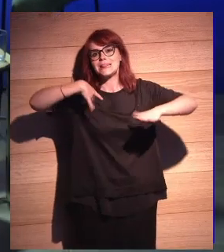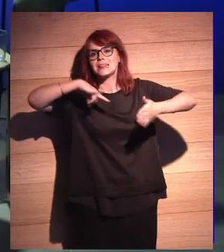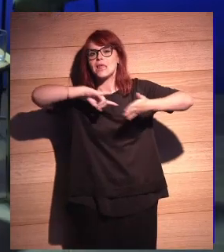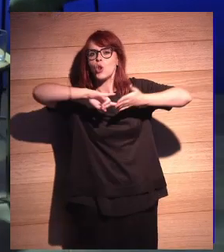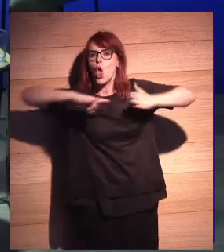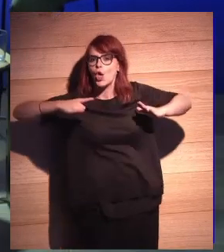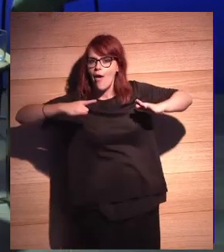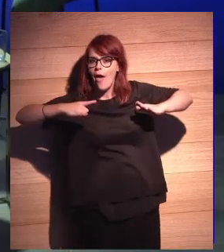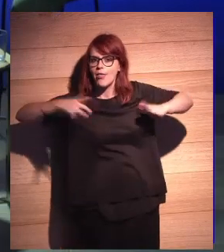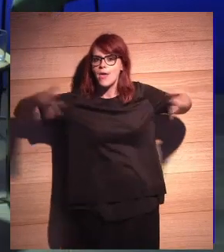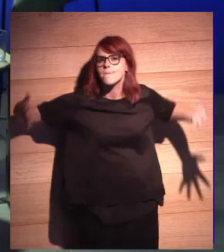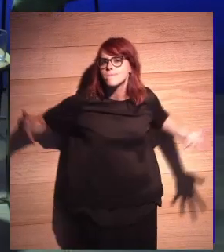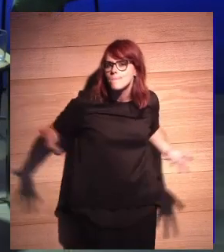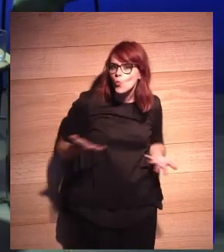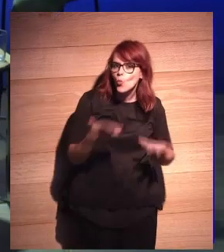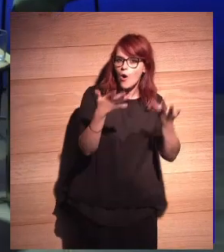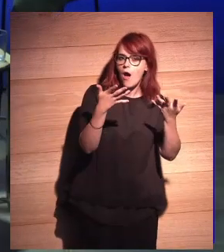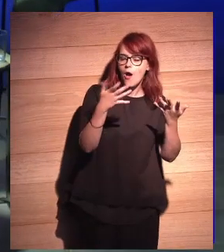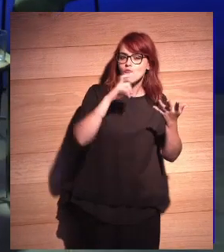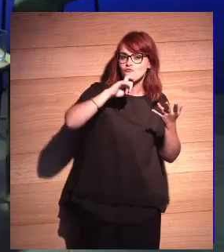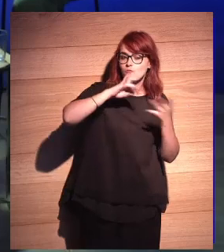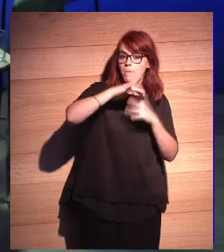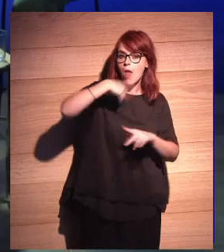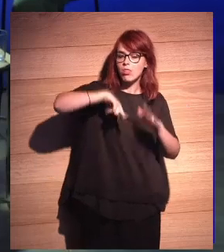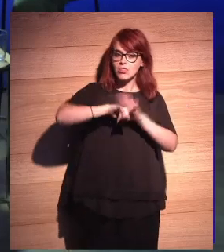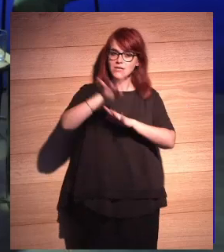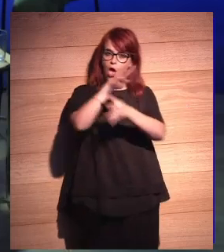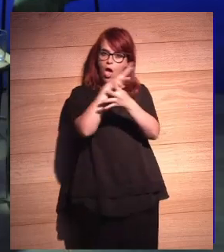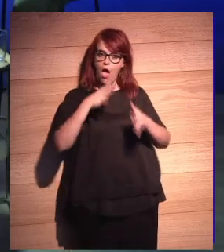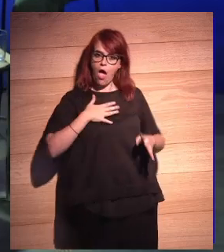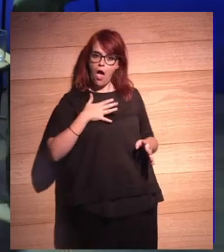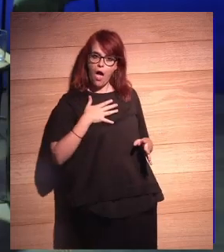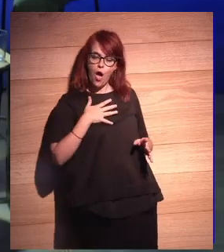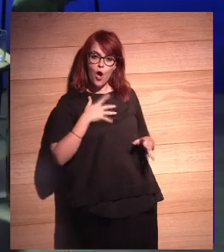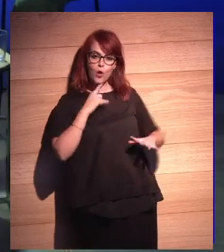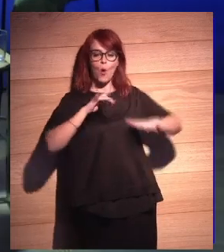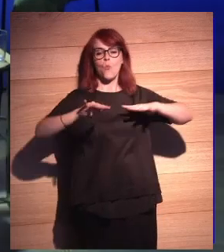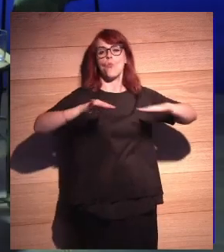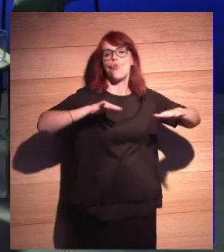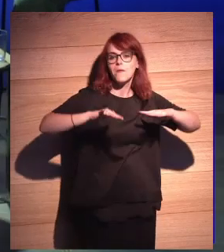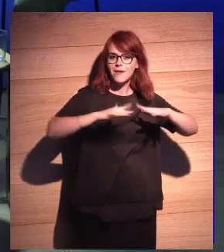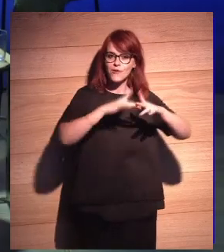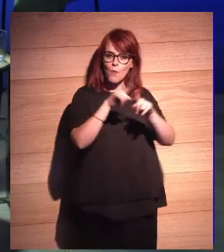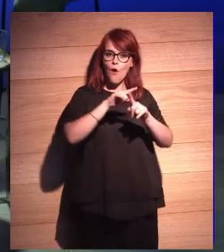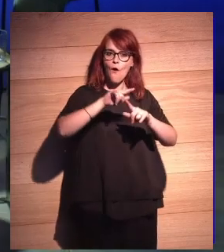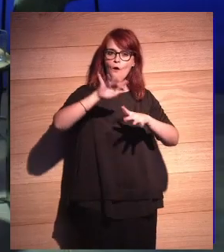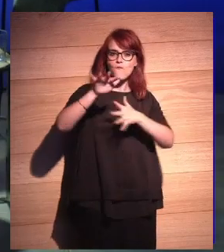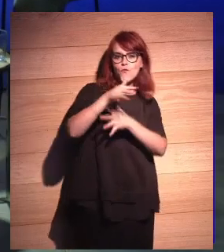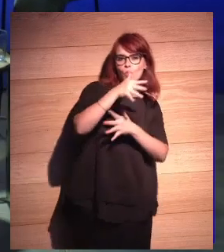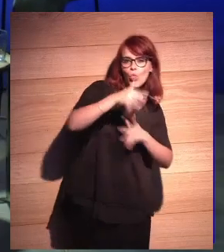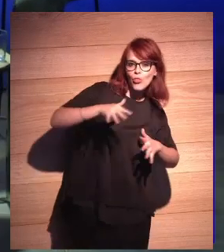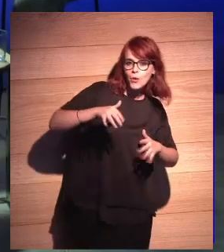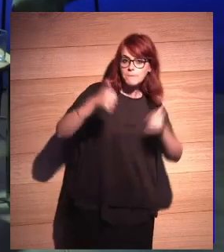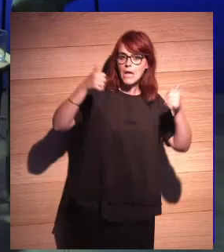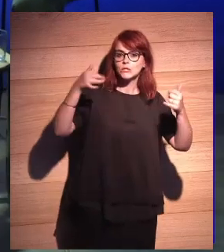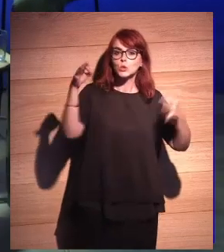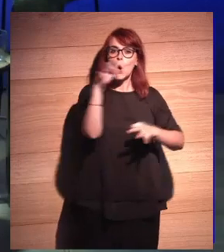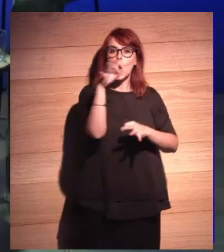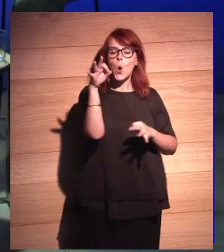we move around in this world. So we need to think to what extent these technologies are pushing to develop the way